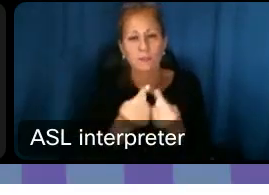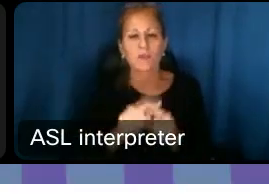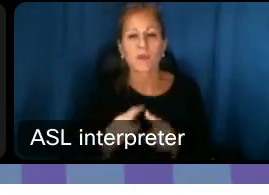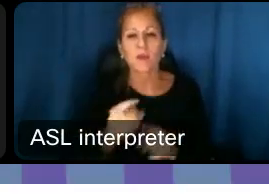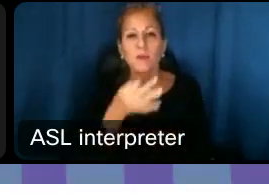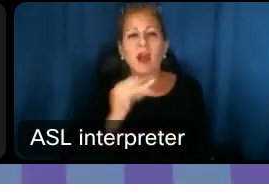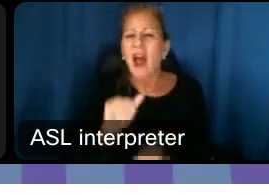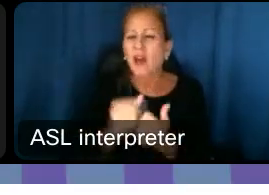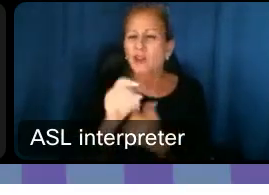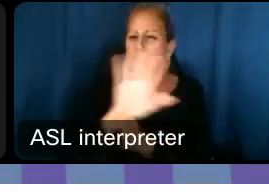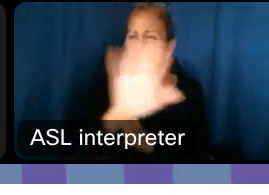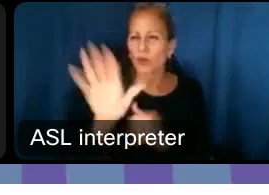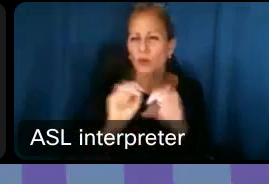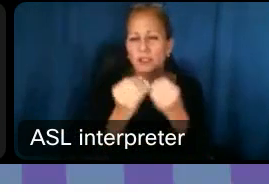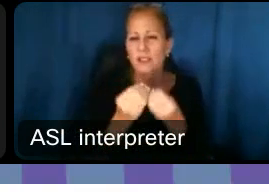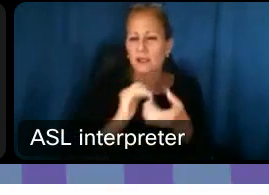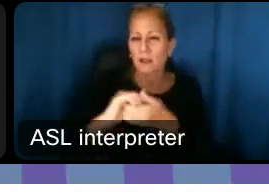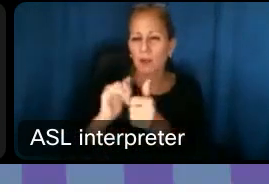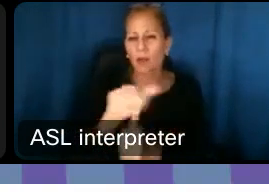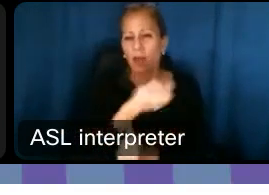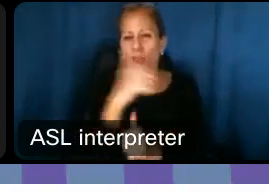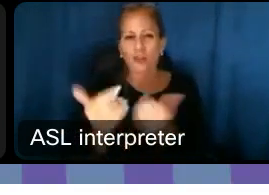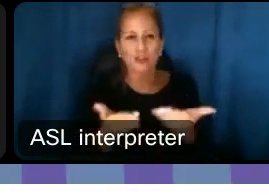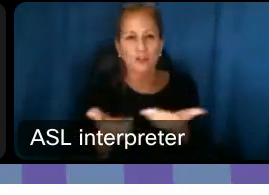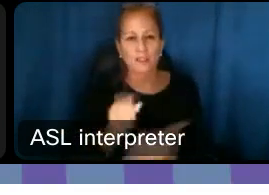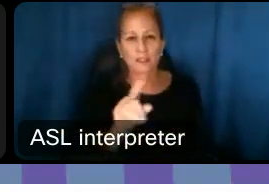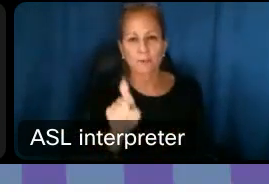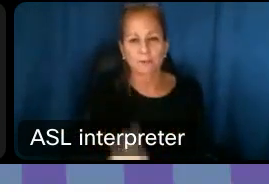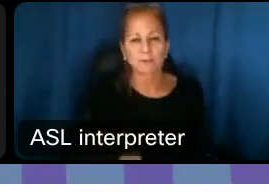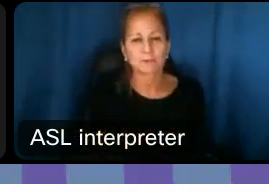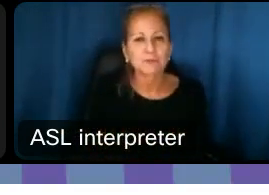does your organization collaborate with other services?